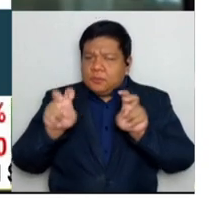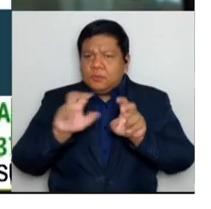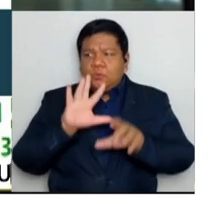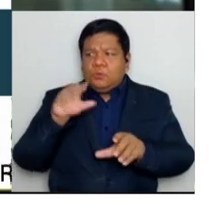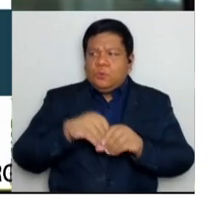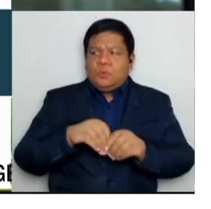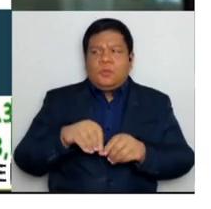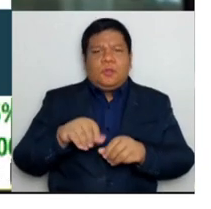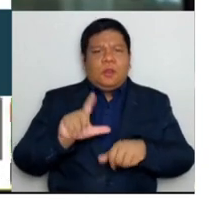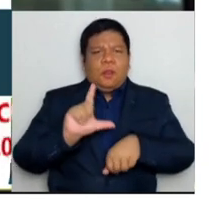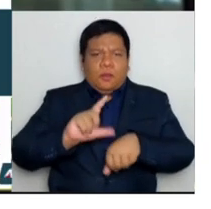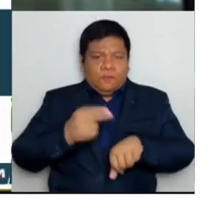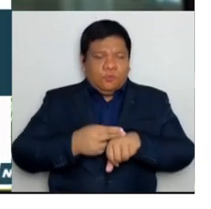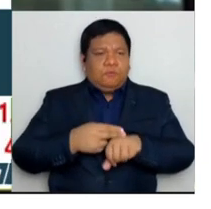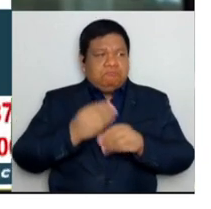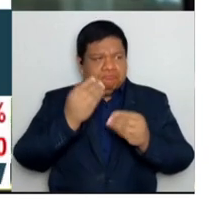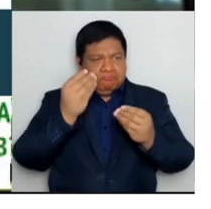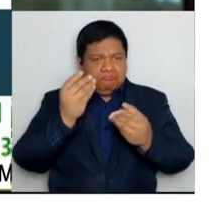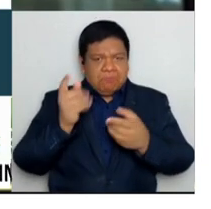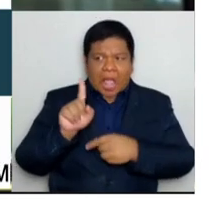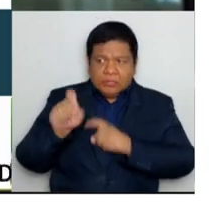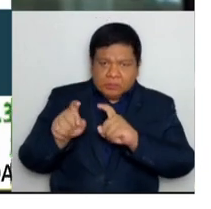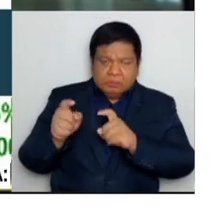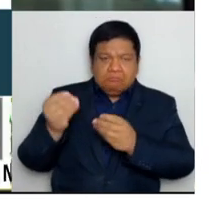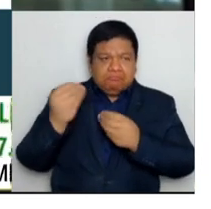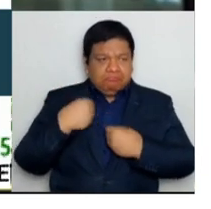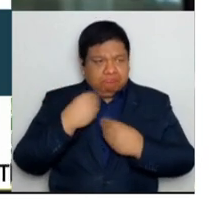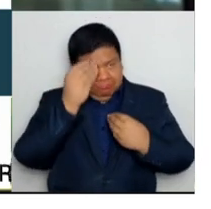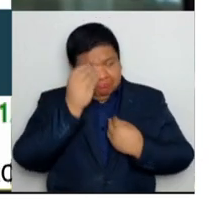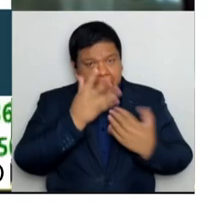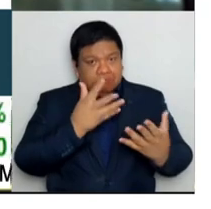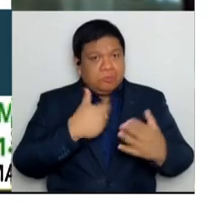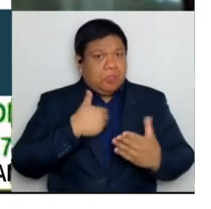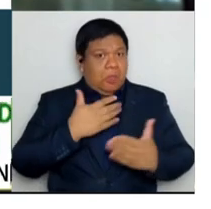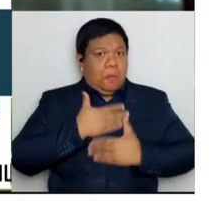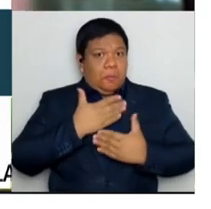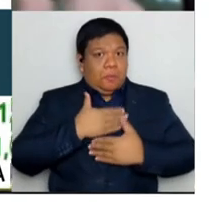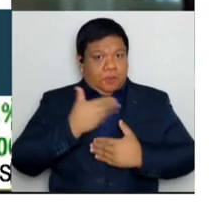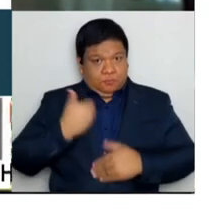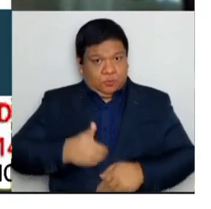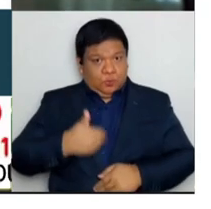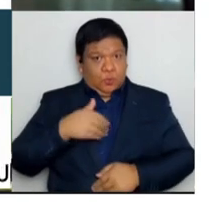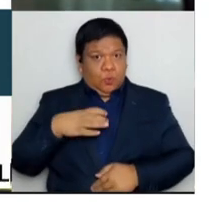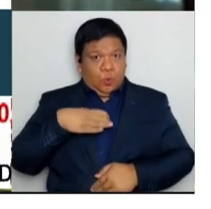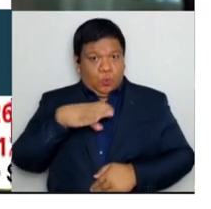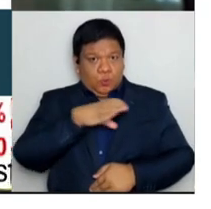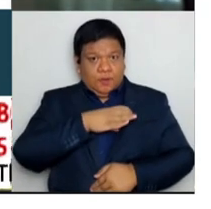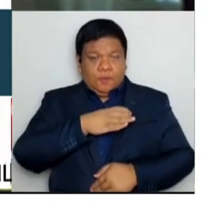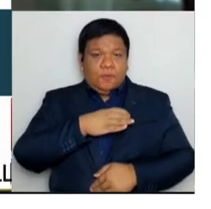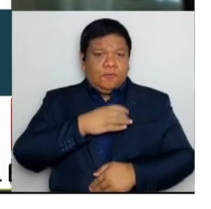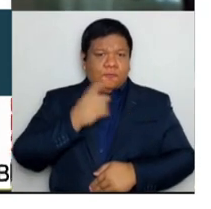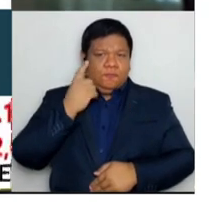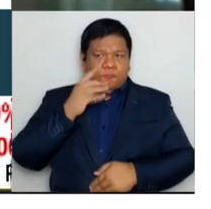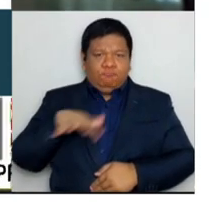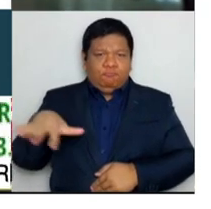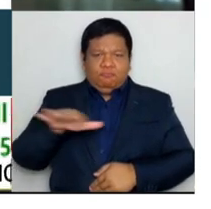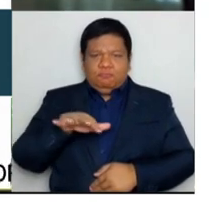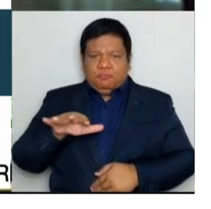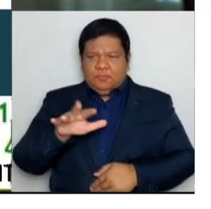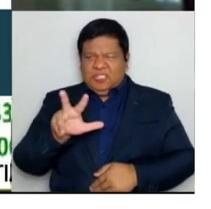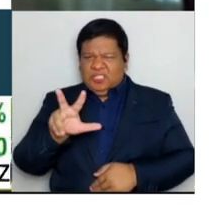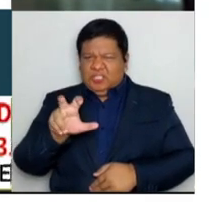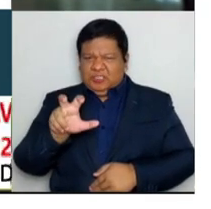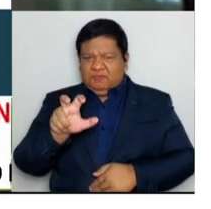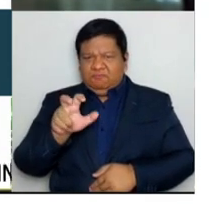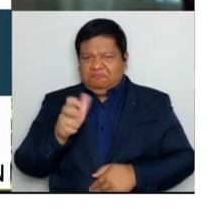were secured. And I'm so grateful that as a congressman of 300 more representatives, I was